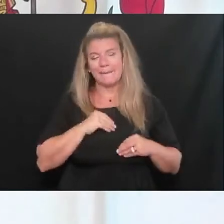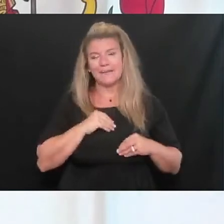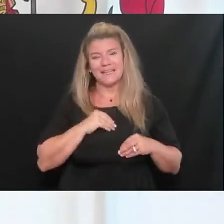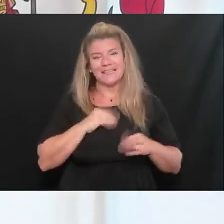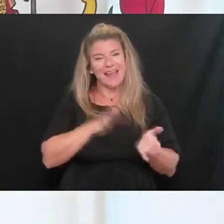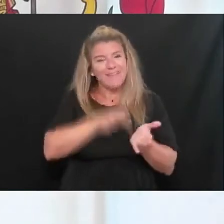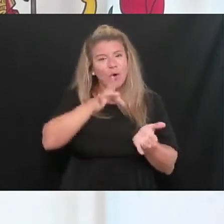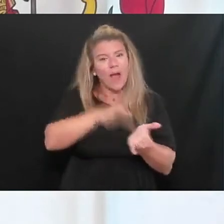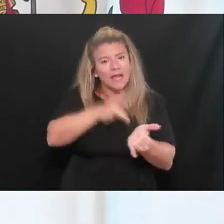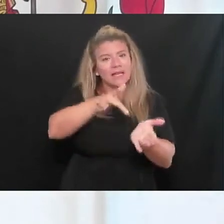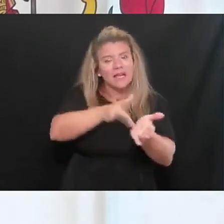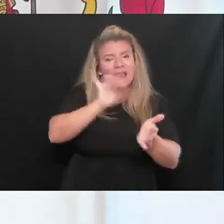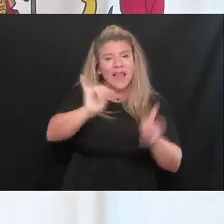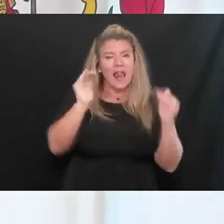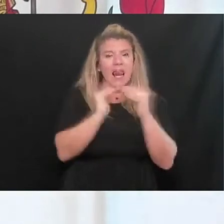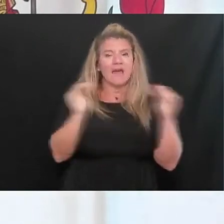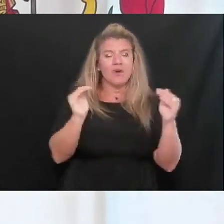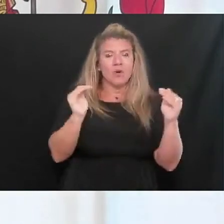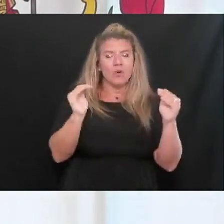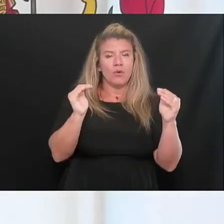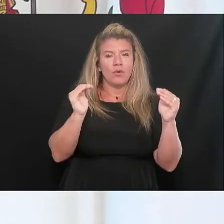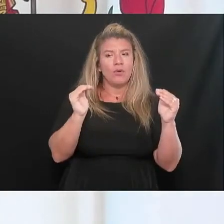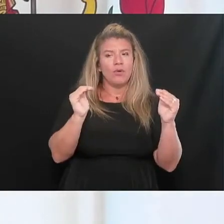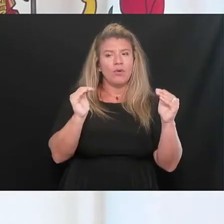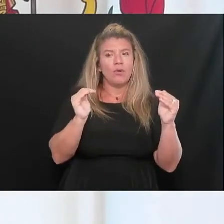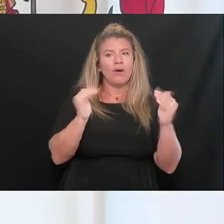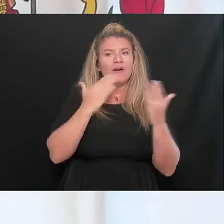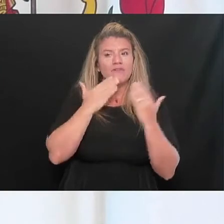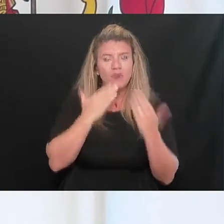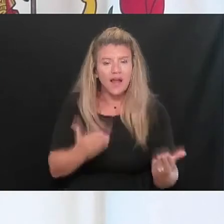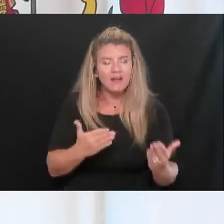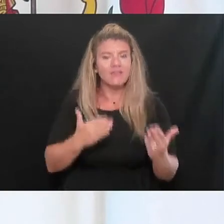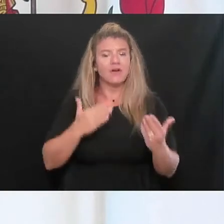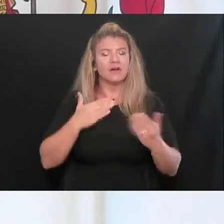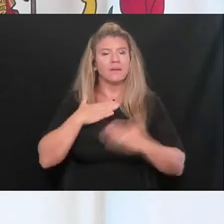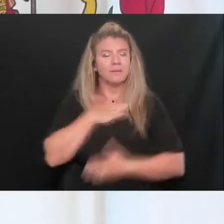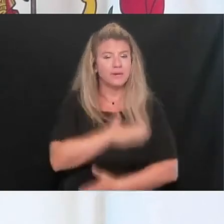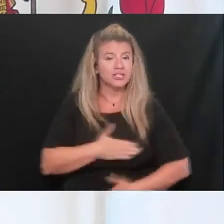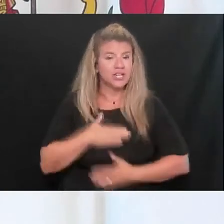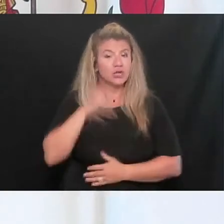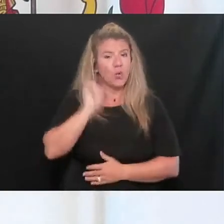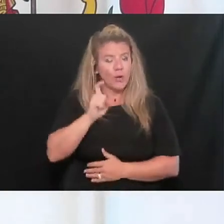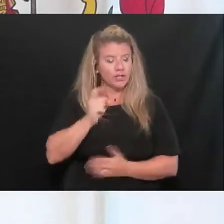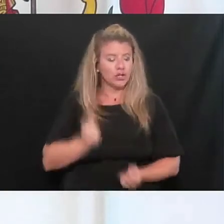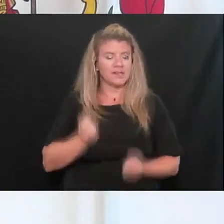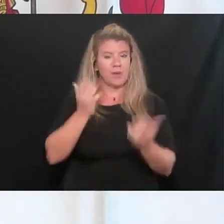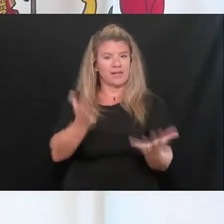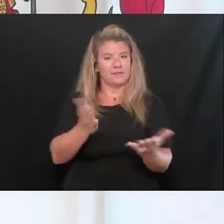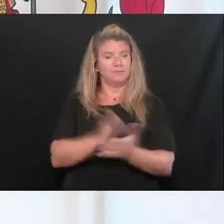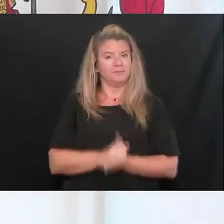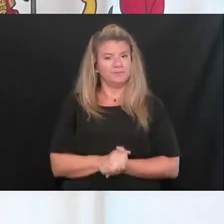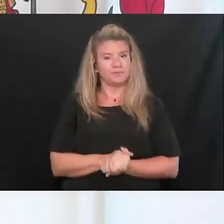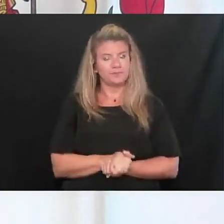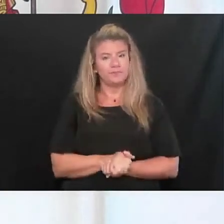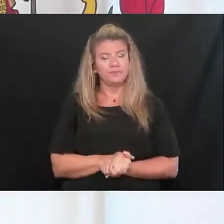level of gratitude and appreciation that we should express.